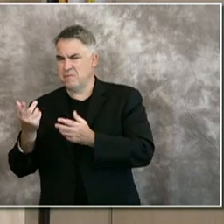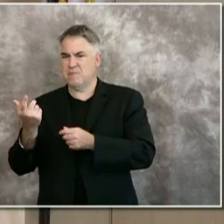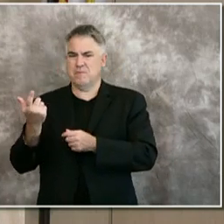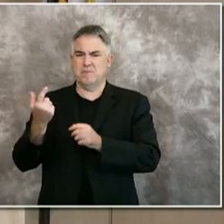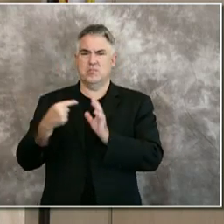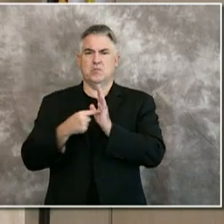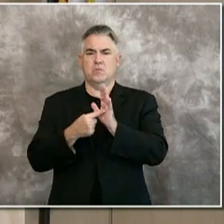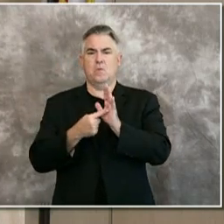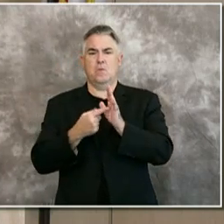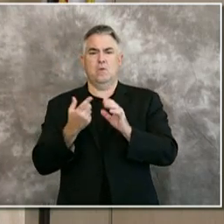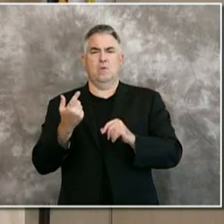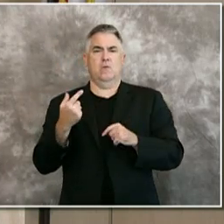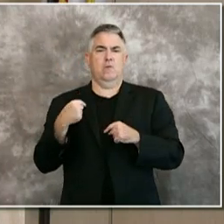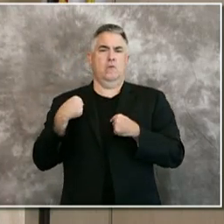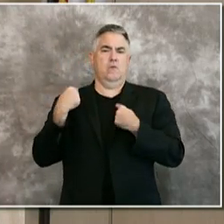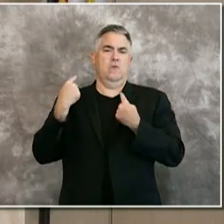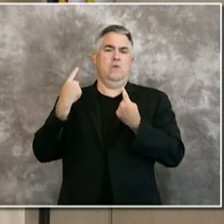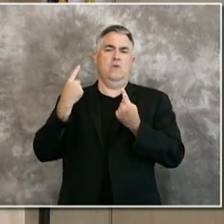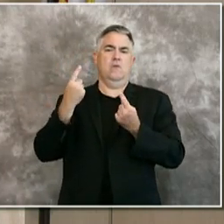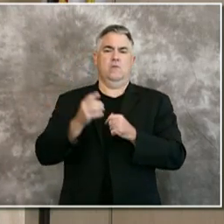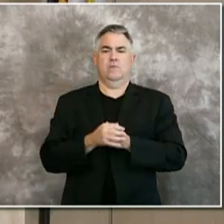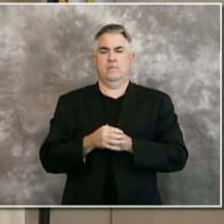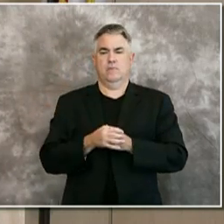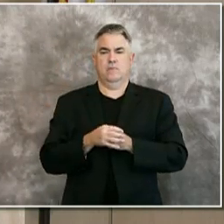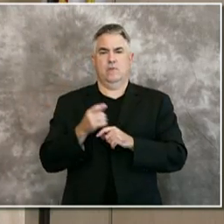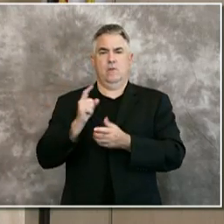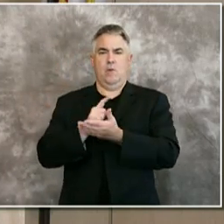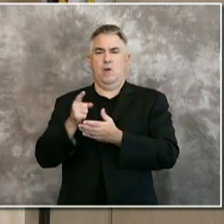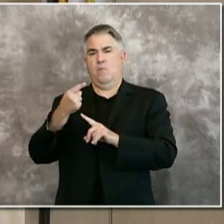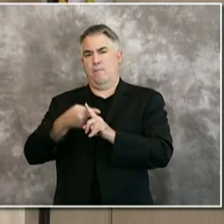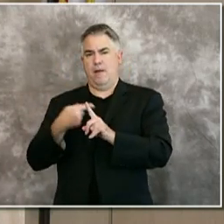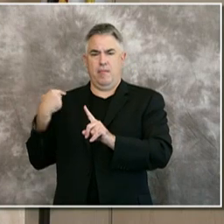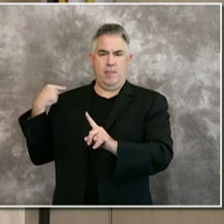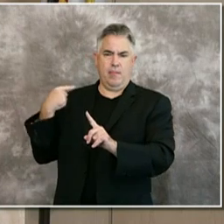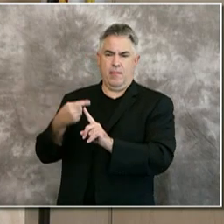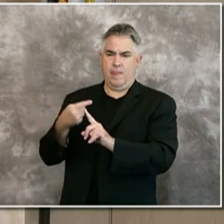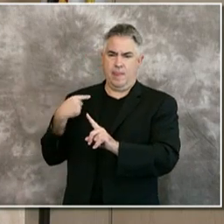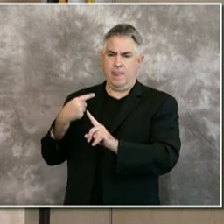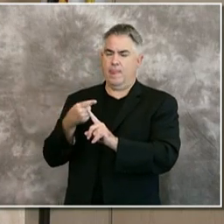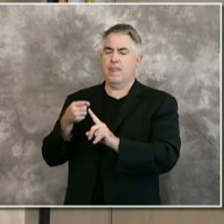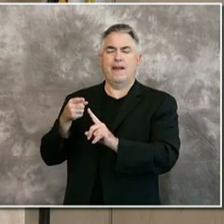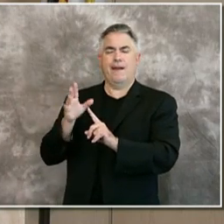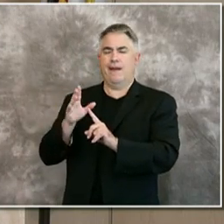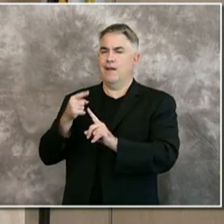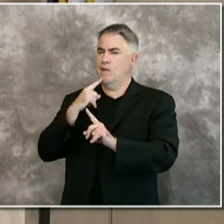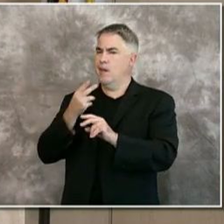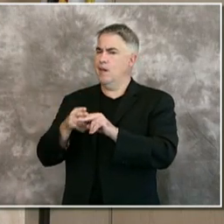past 2 weeks to a month, the numbers have increased.